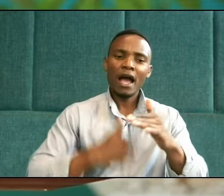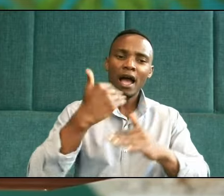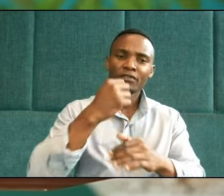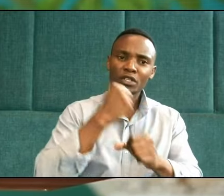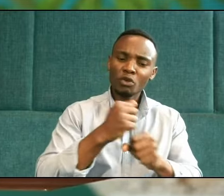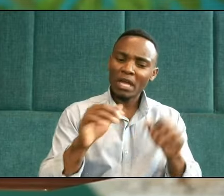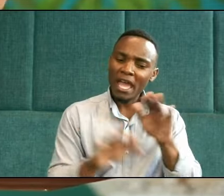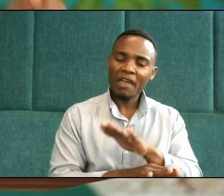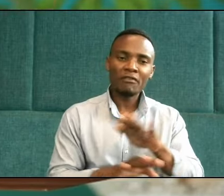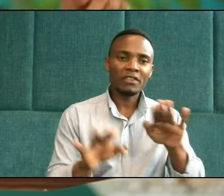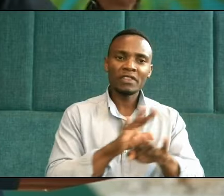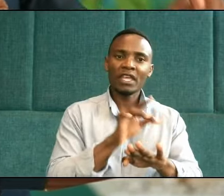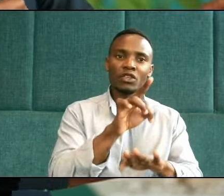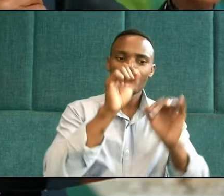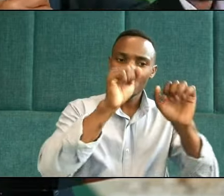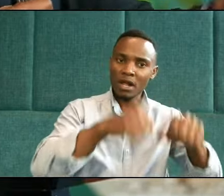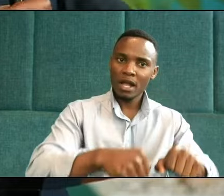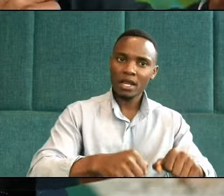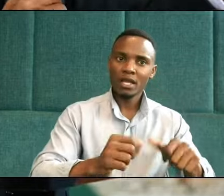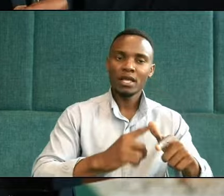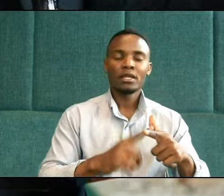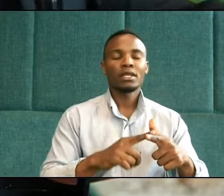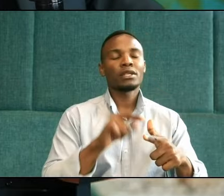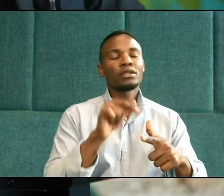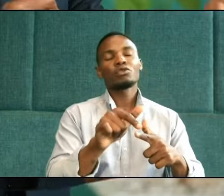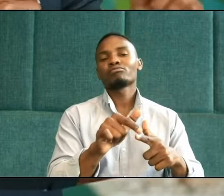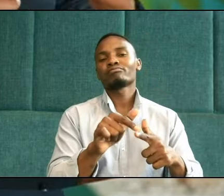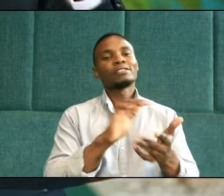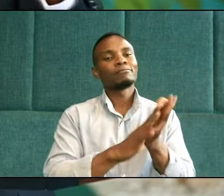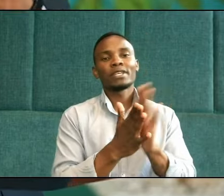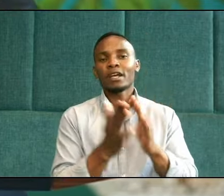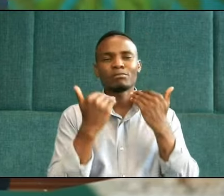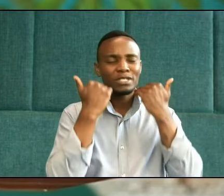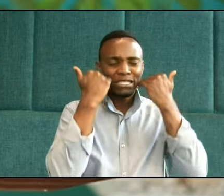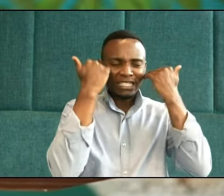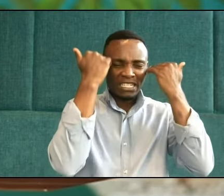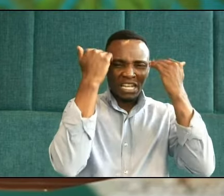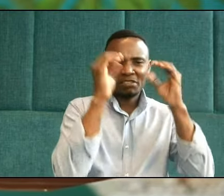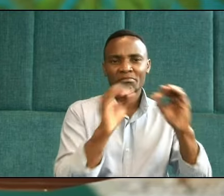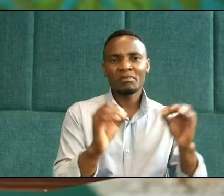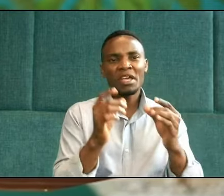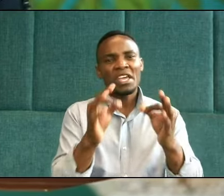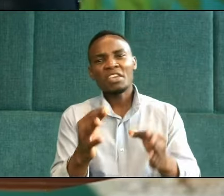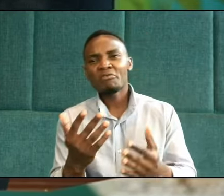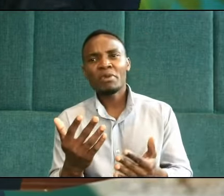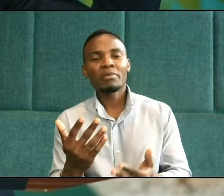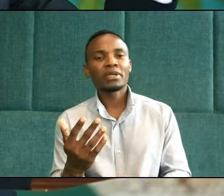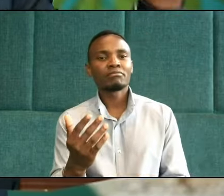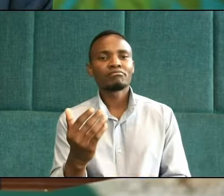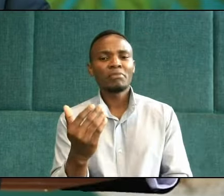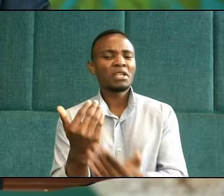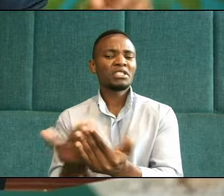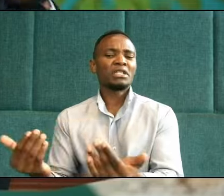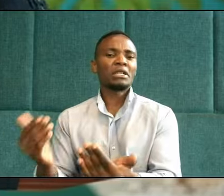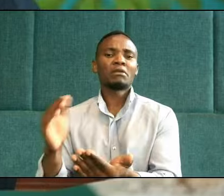do, you will not allow yourself to be depressed by a son or a daughter who have